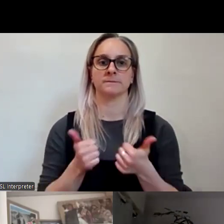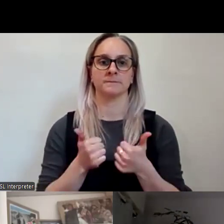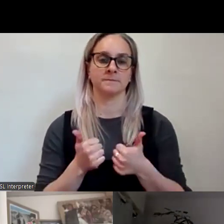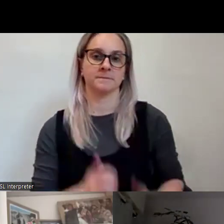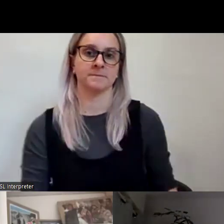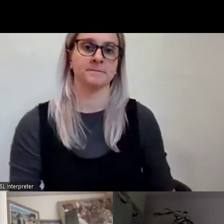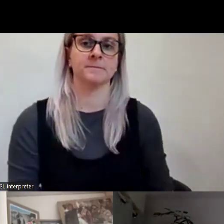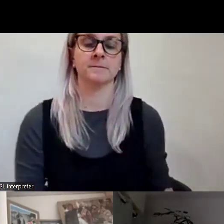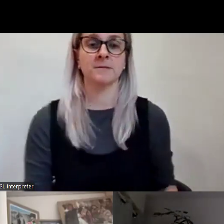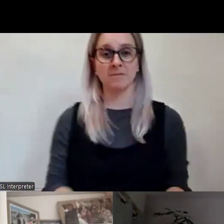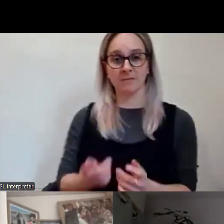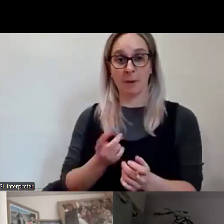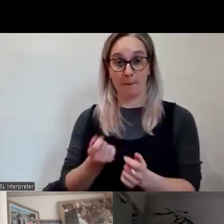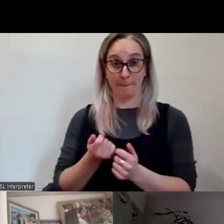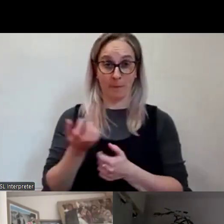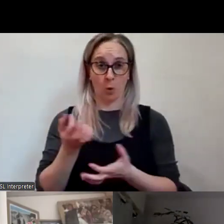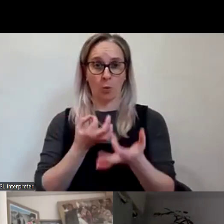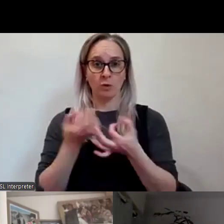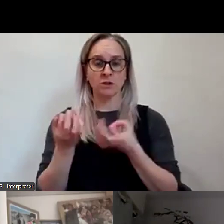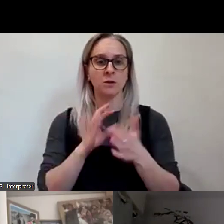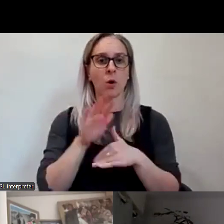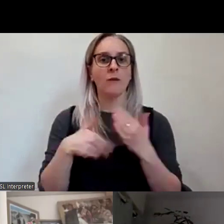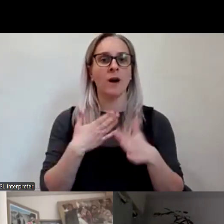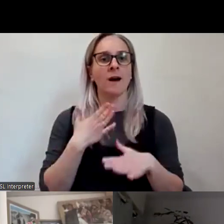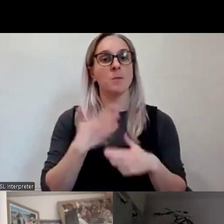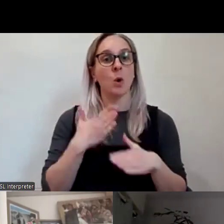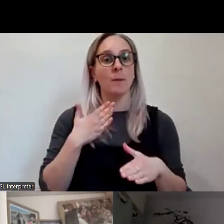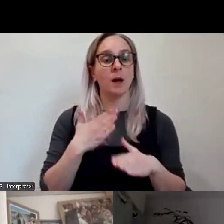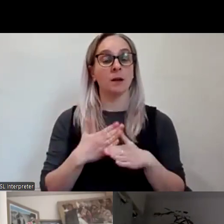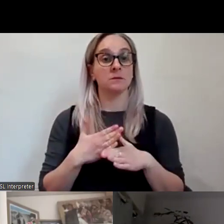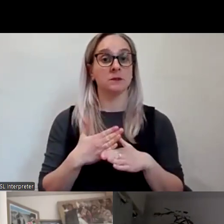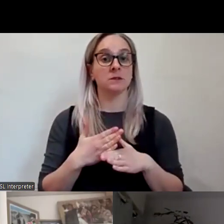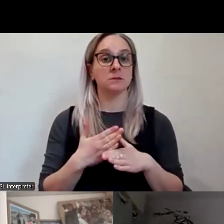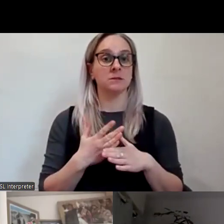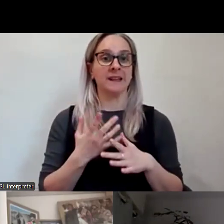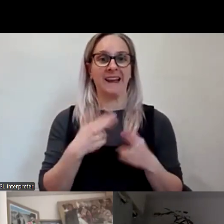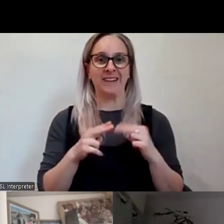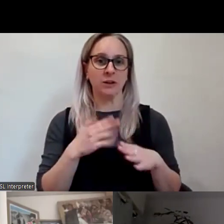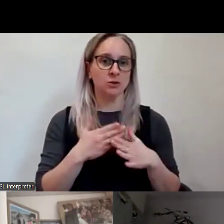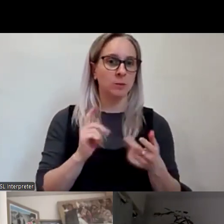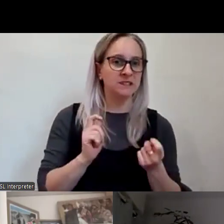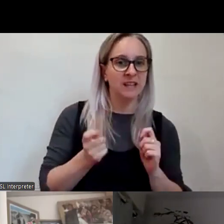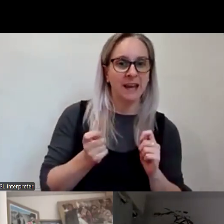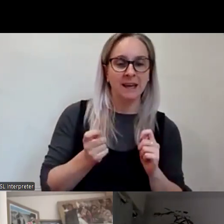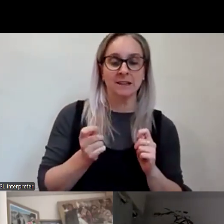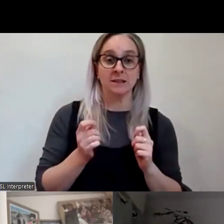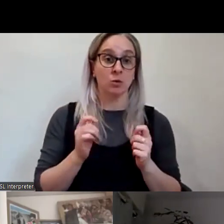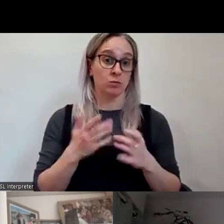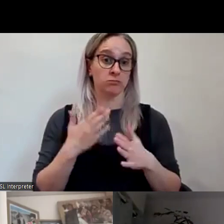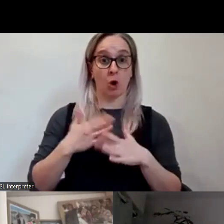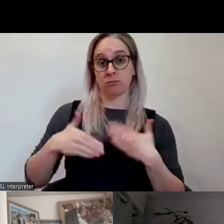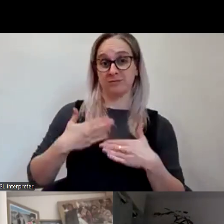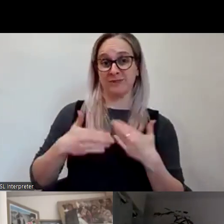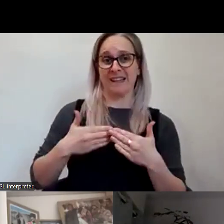We had a couple of questions relating to employment status, changes of employment status midway through and things like